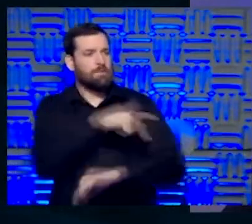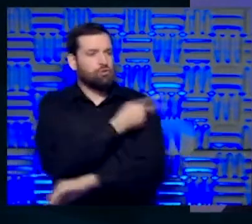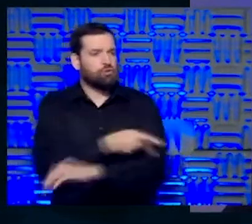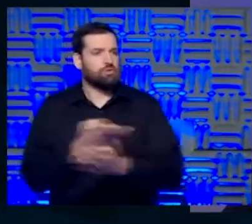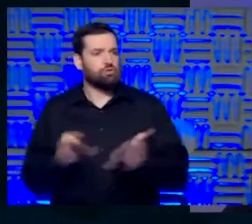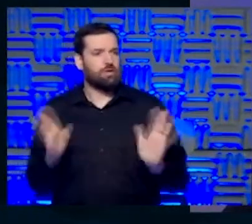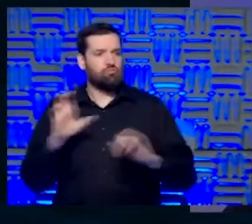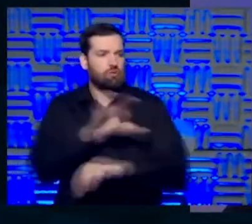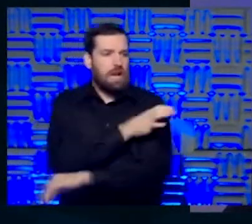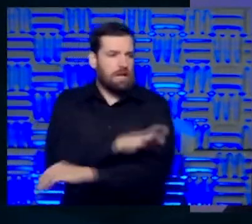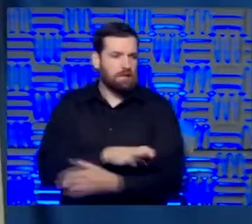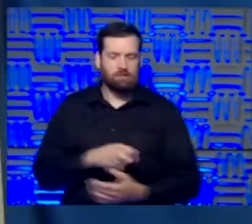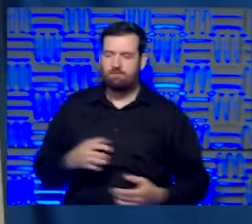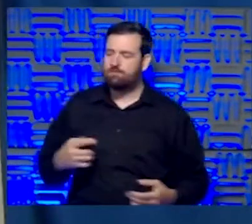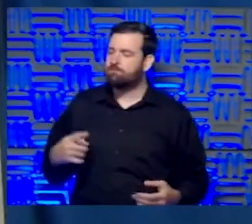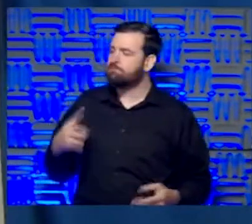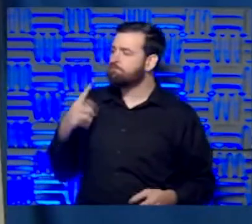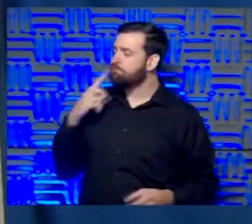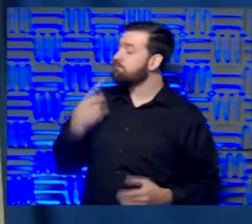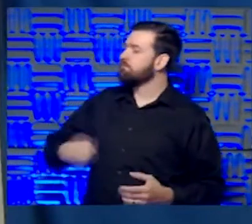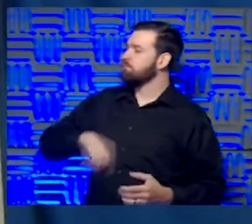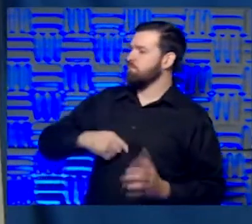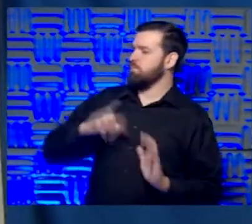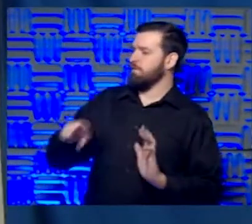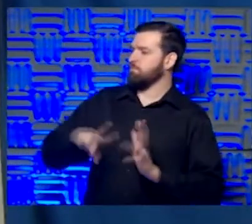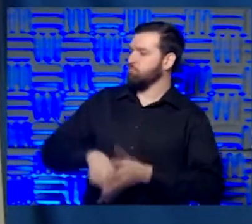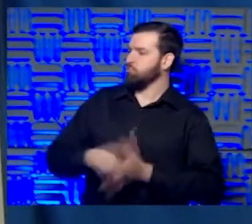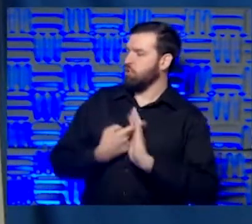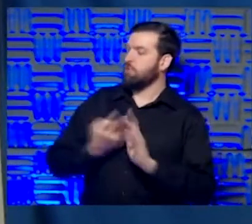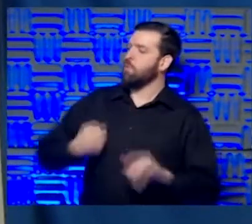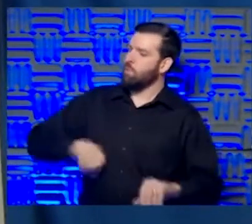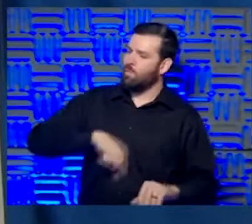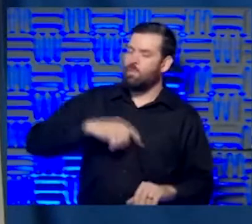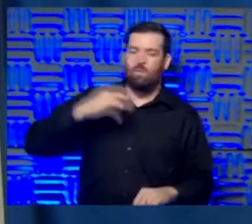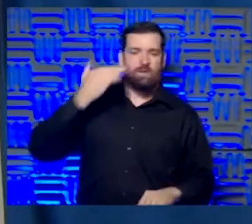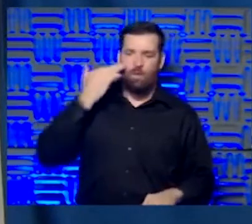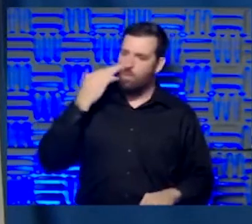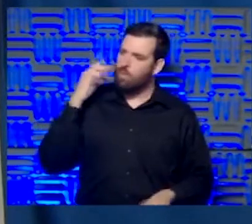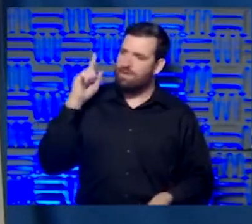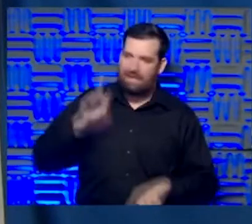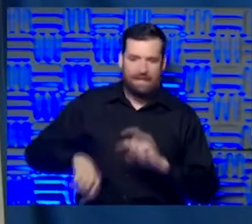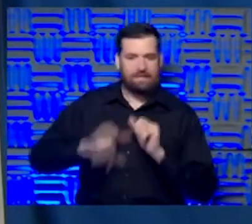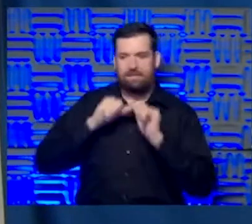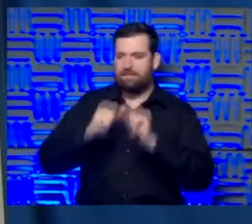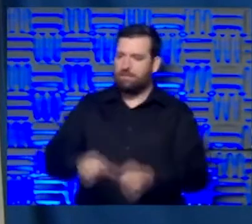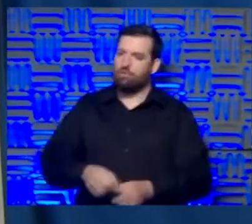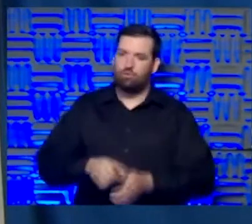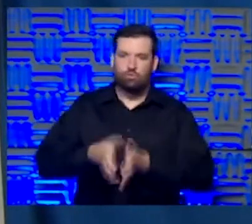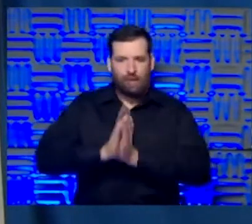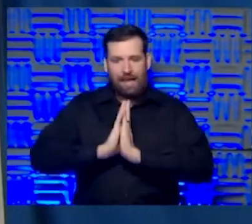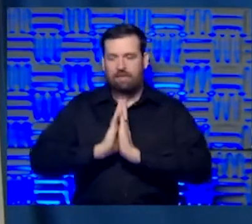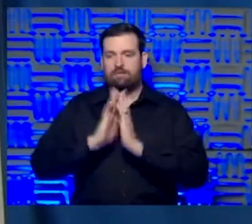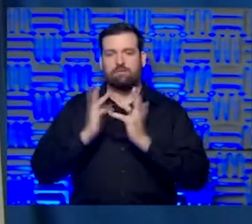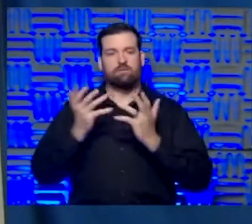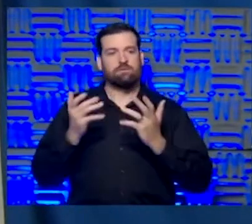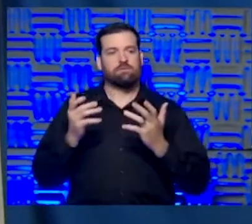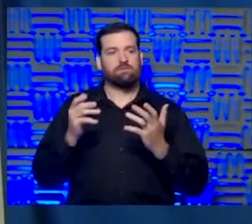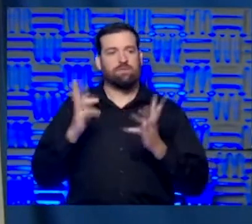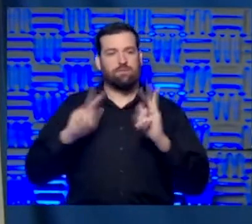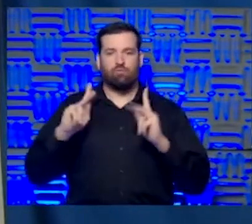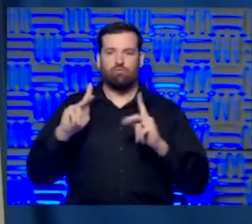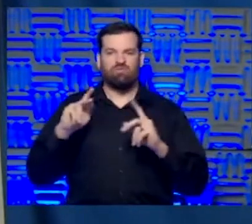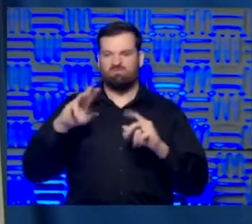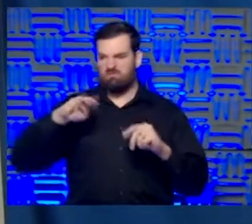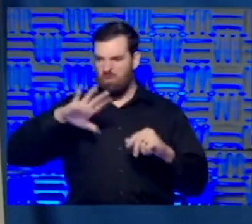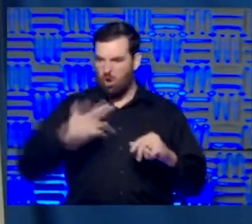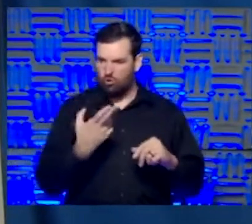Well, I think we have to start from, we know we can't continue to ask people to do what we've done in March,